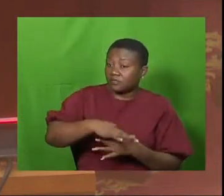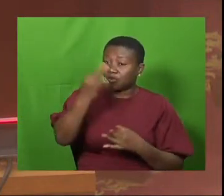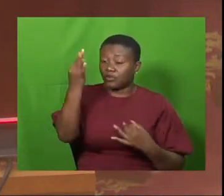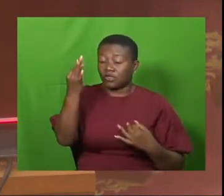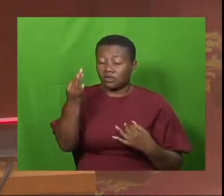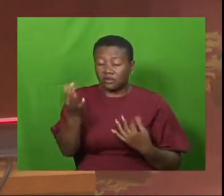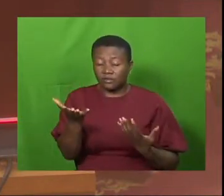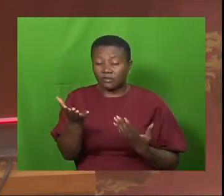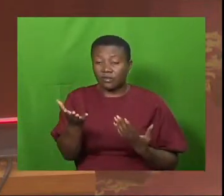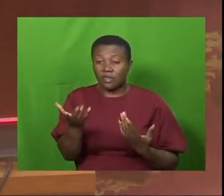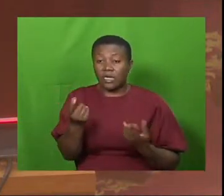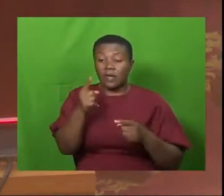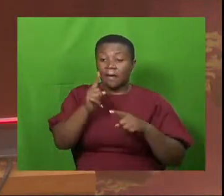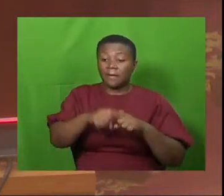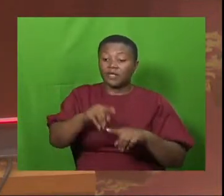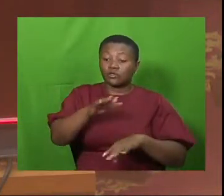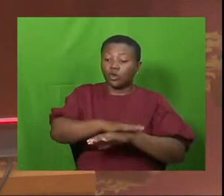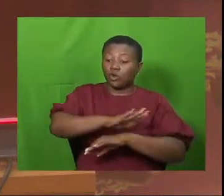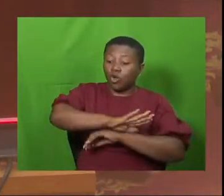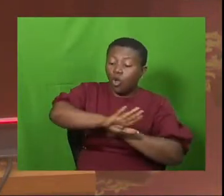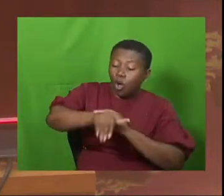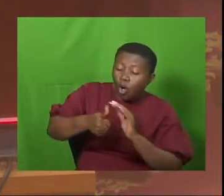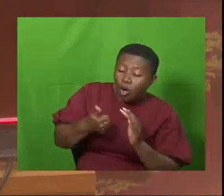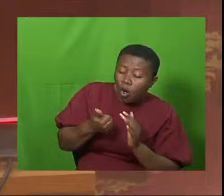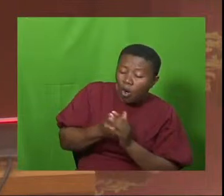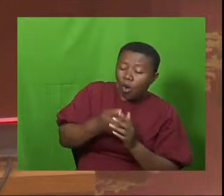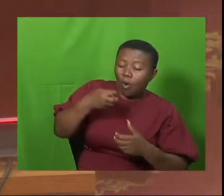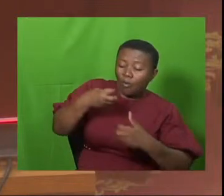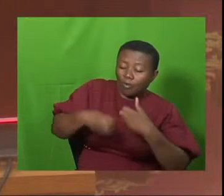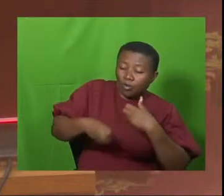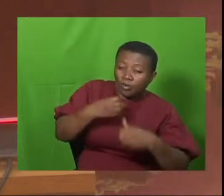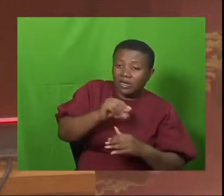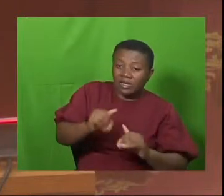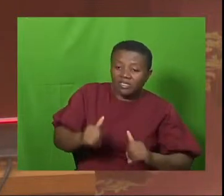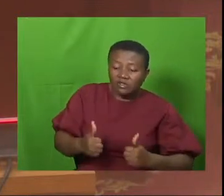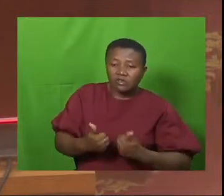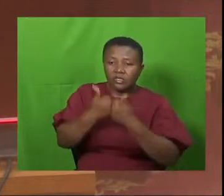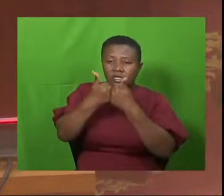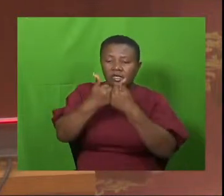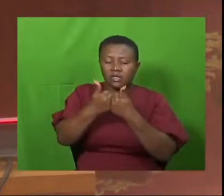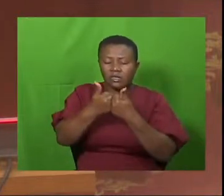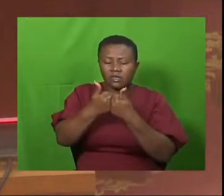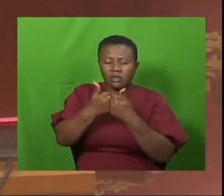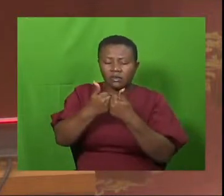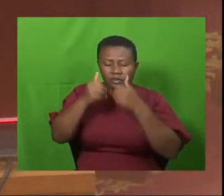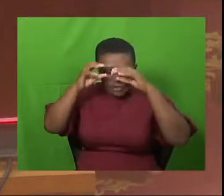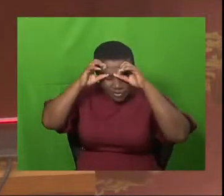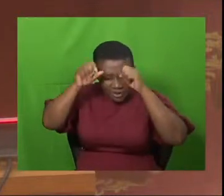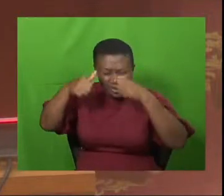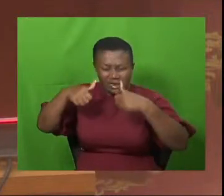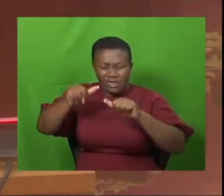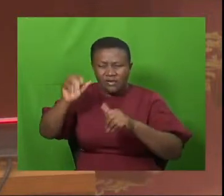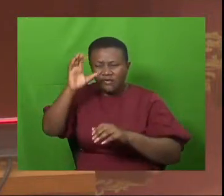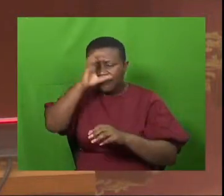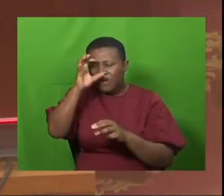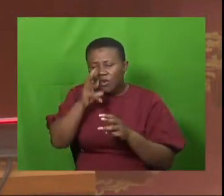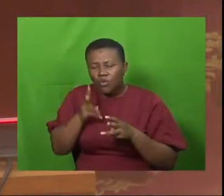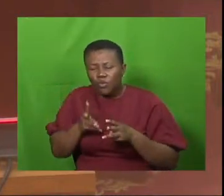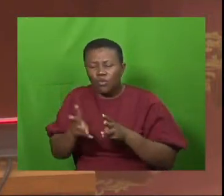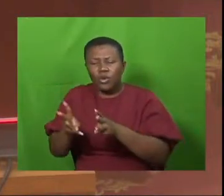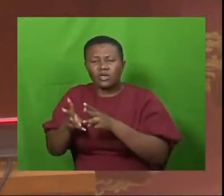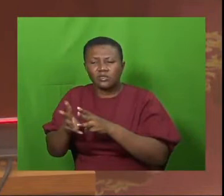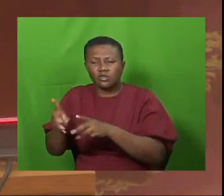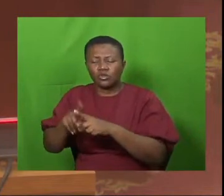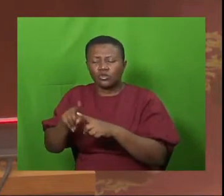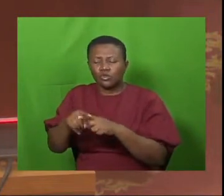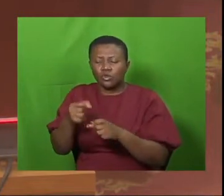these challenges, steps have been taken to put our lights on. Steps have been taken to